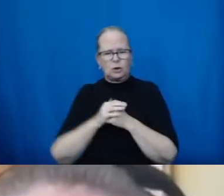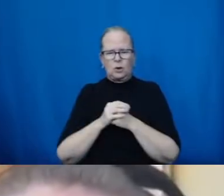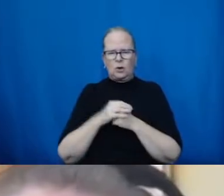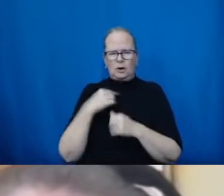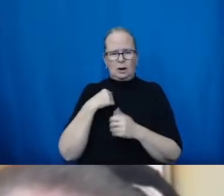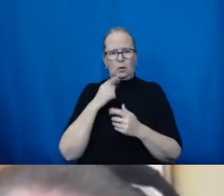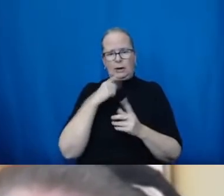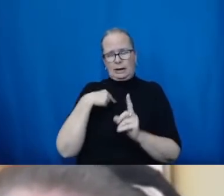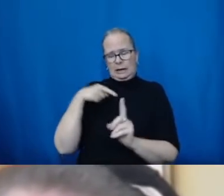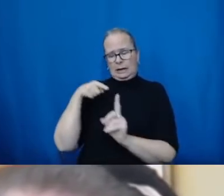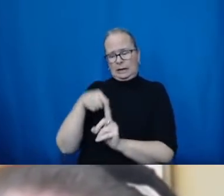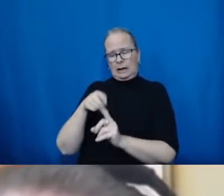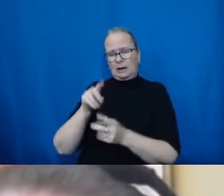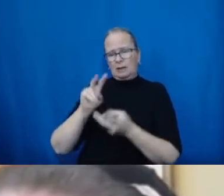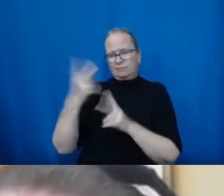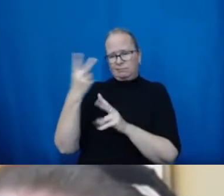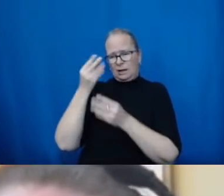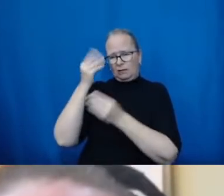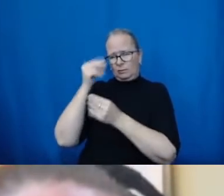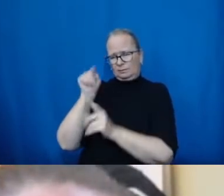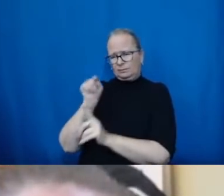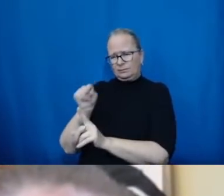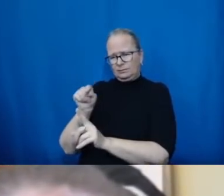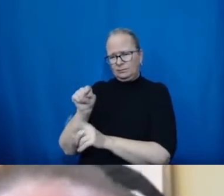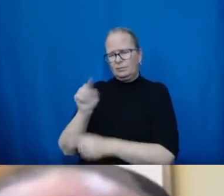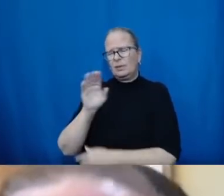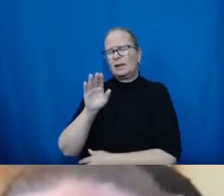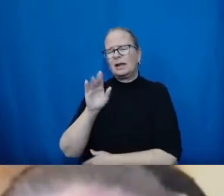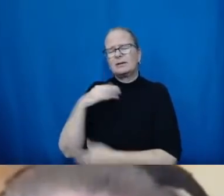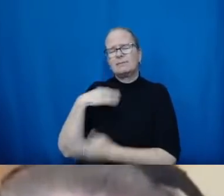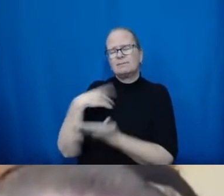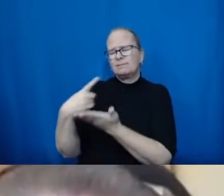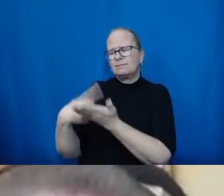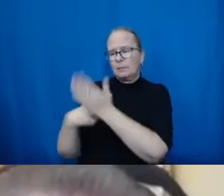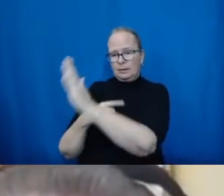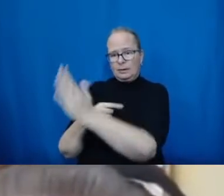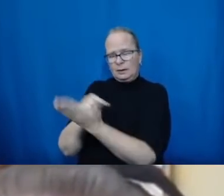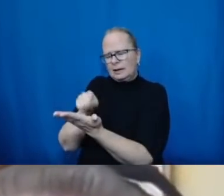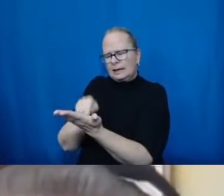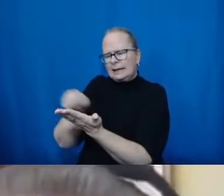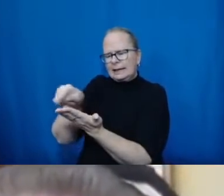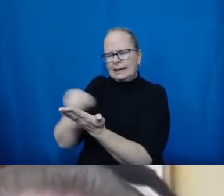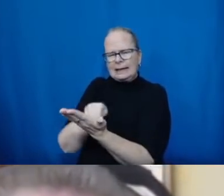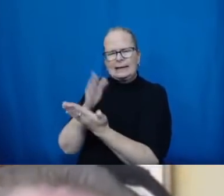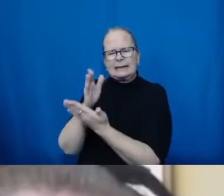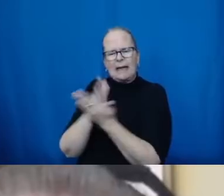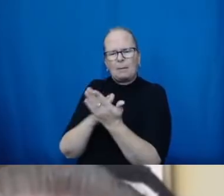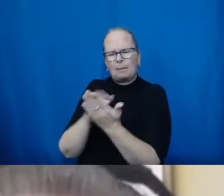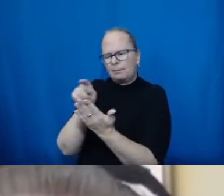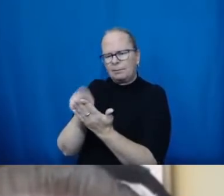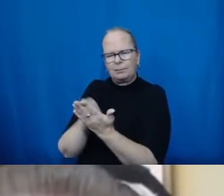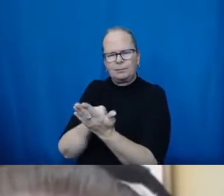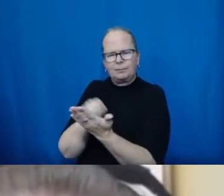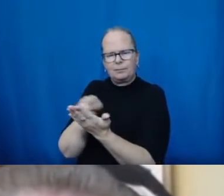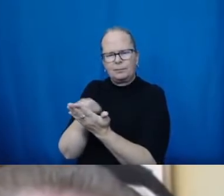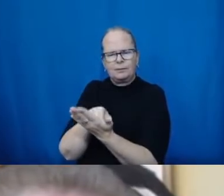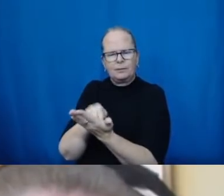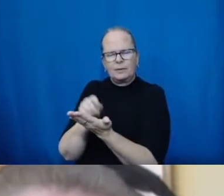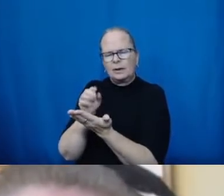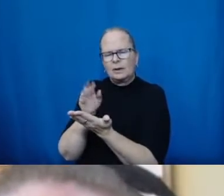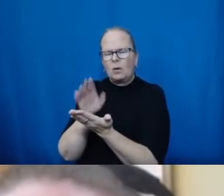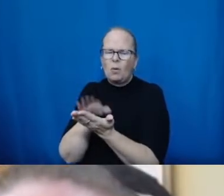nuance that gets sort of erased when we just say, oh, we need to address vaccine misinformation. It's sort of an oversimplification of the